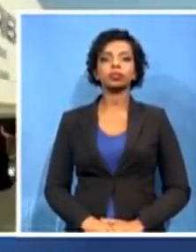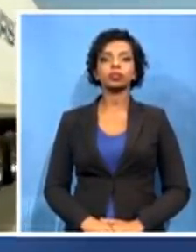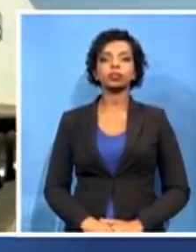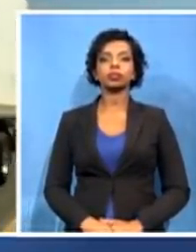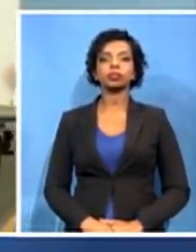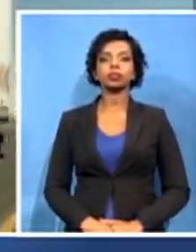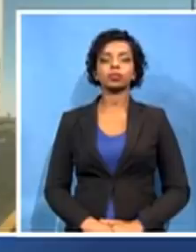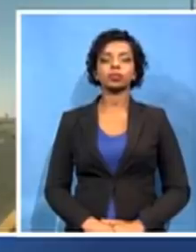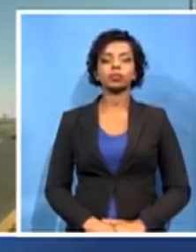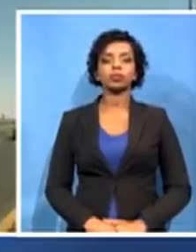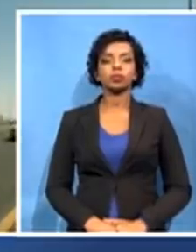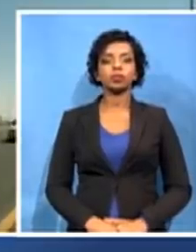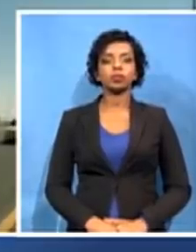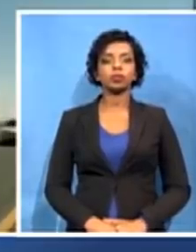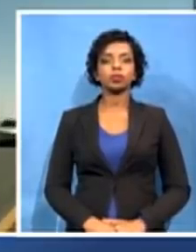Maibuye!